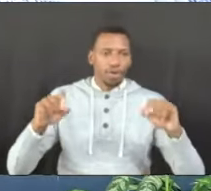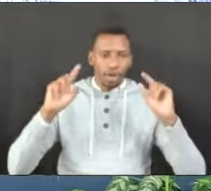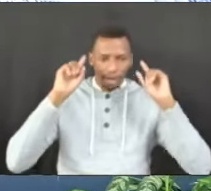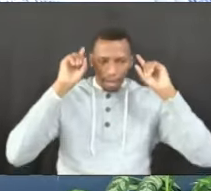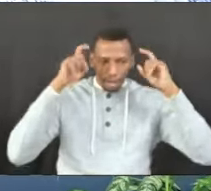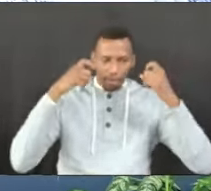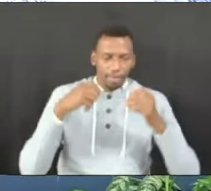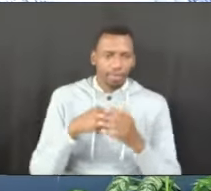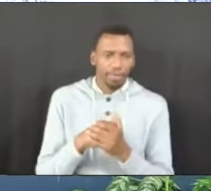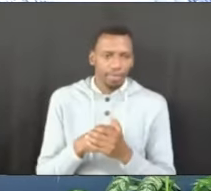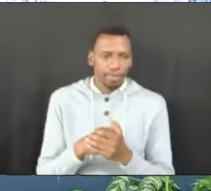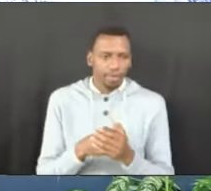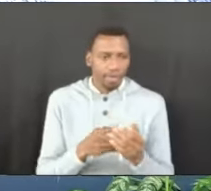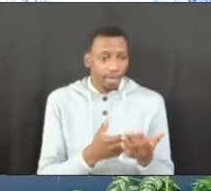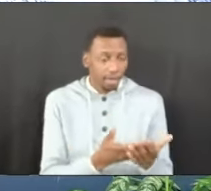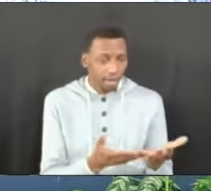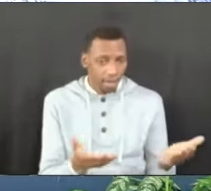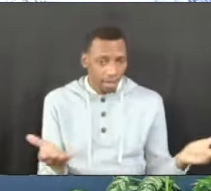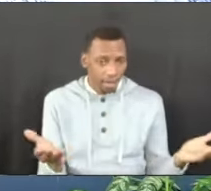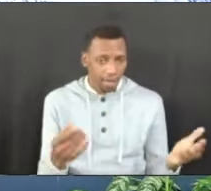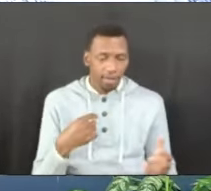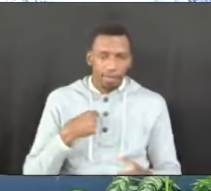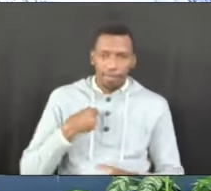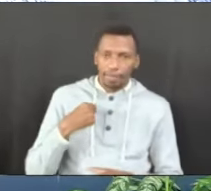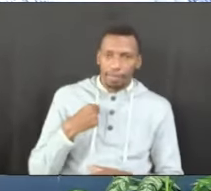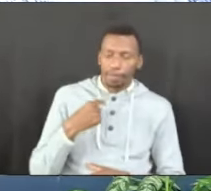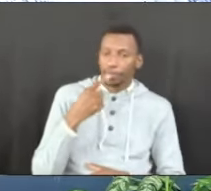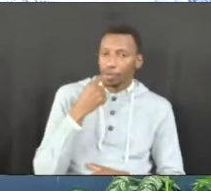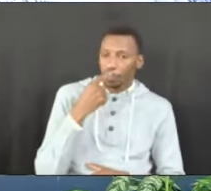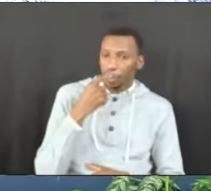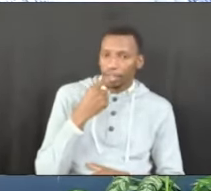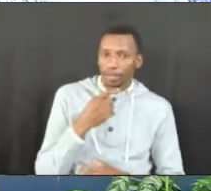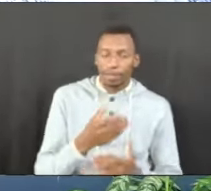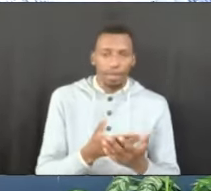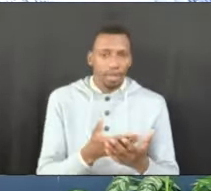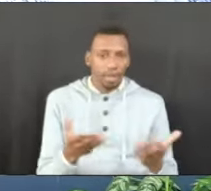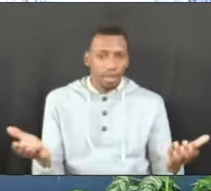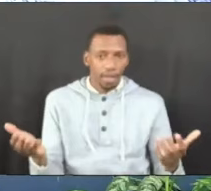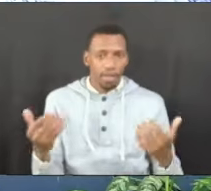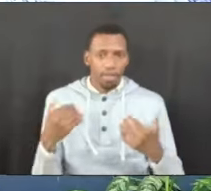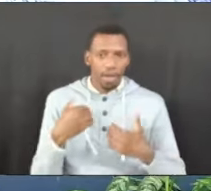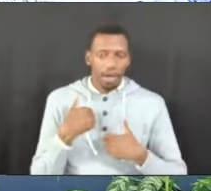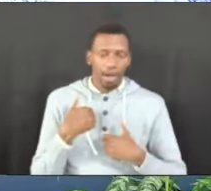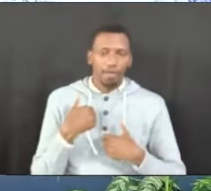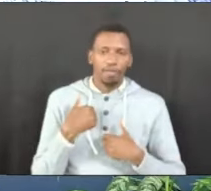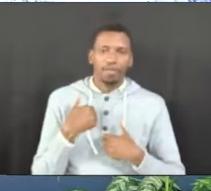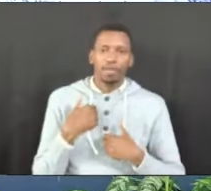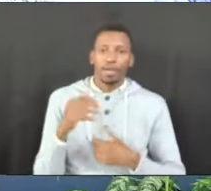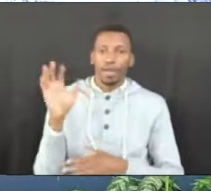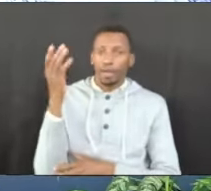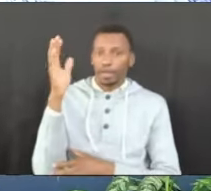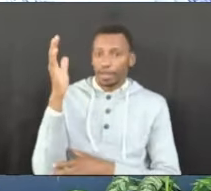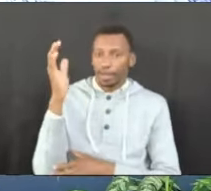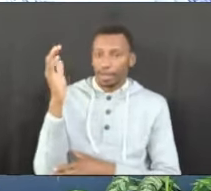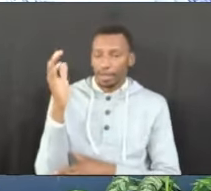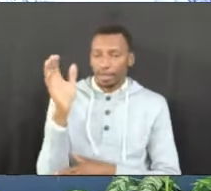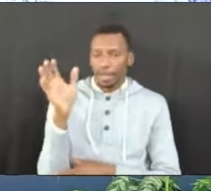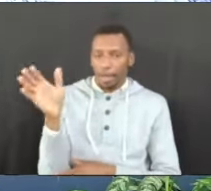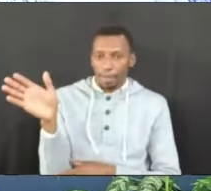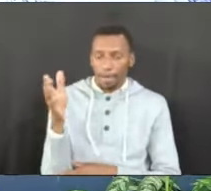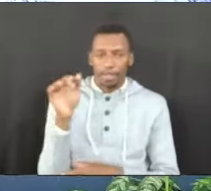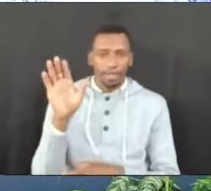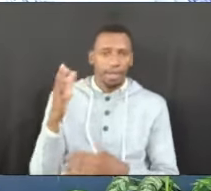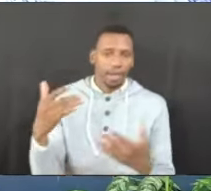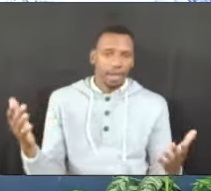says they were wearing white robes. They were holding palm branches in their hands. They were